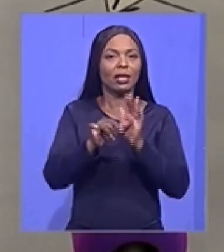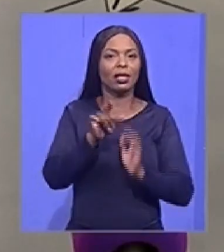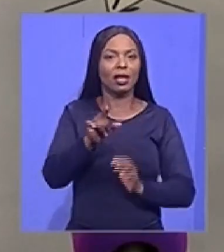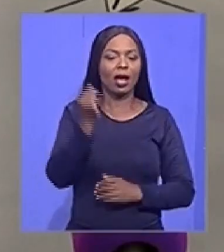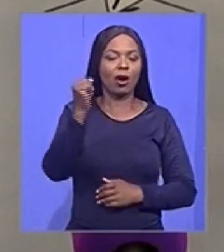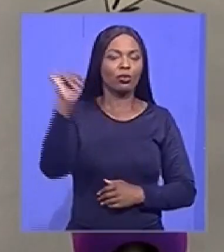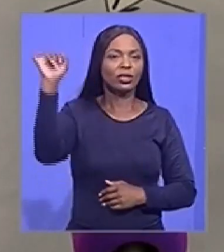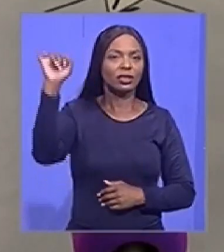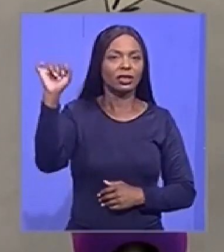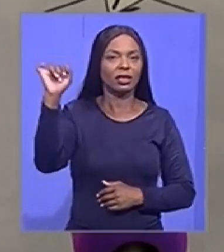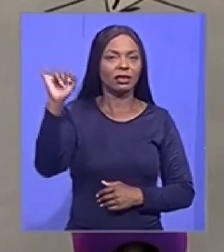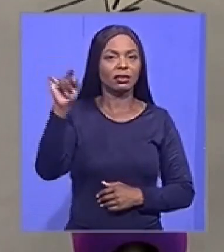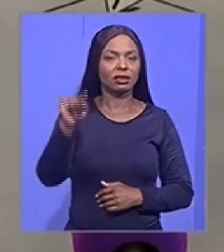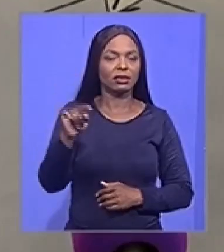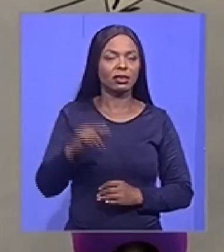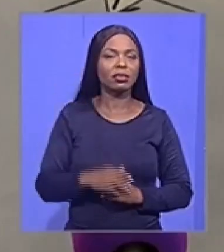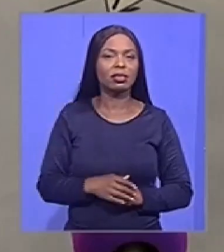brought against